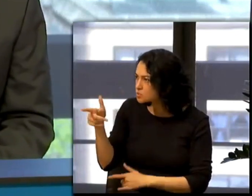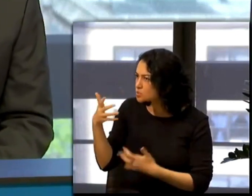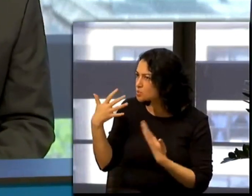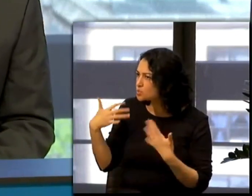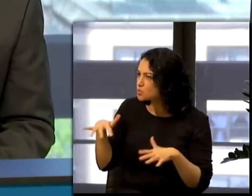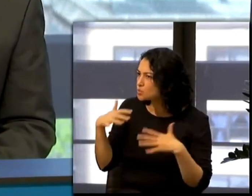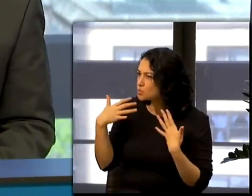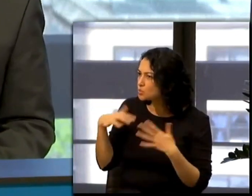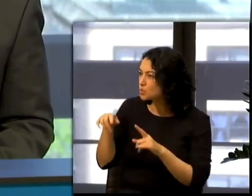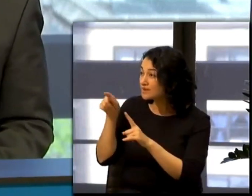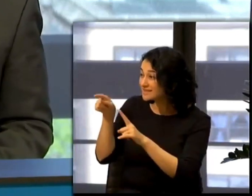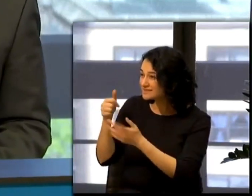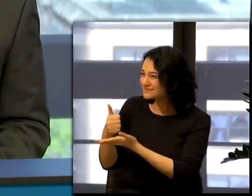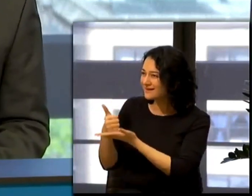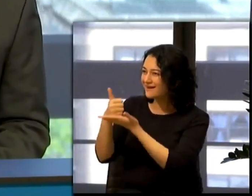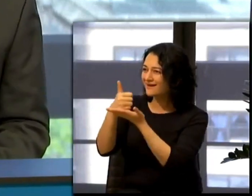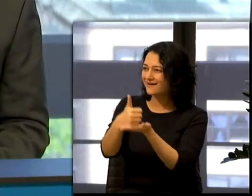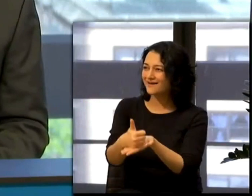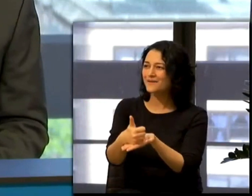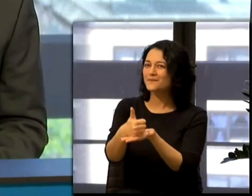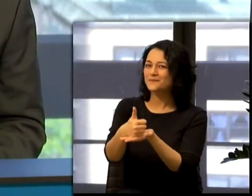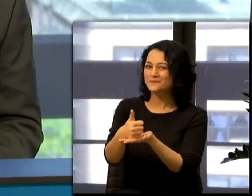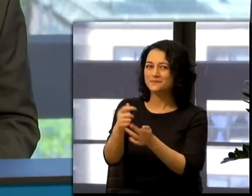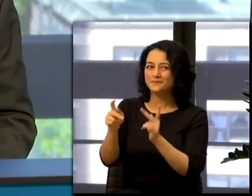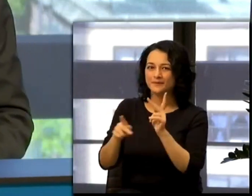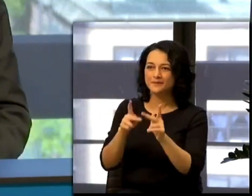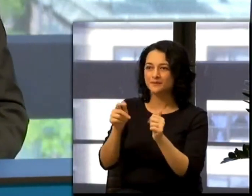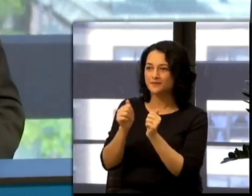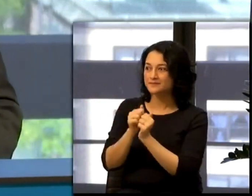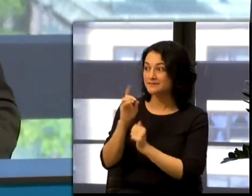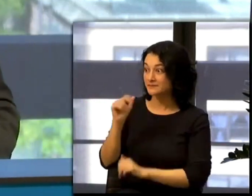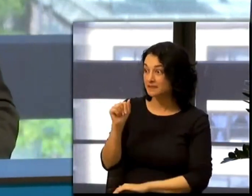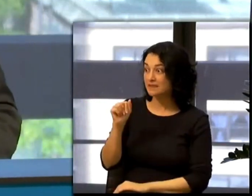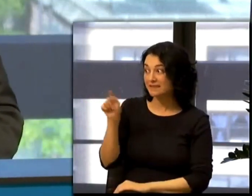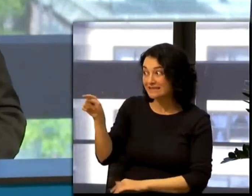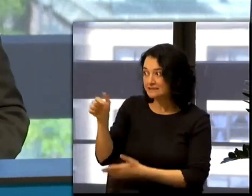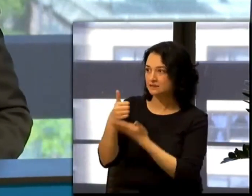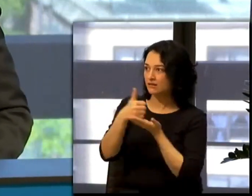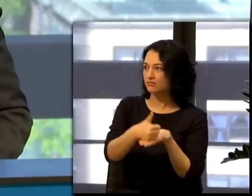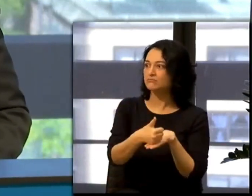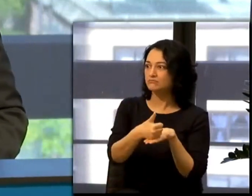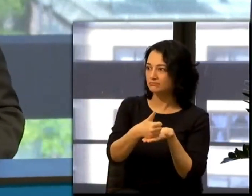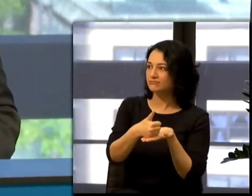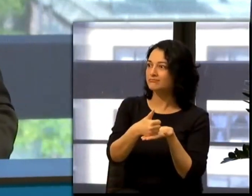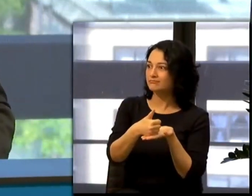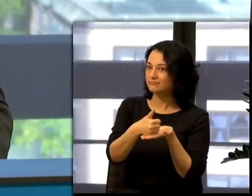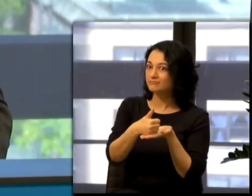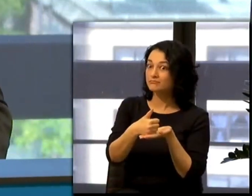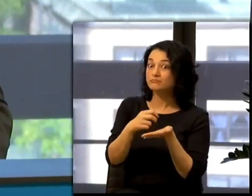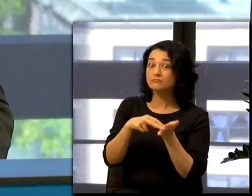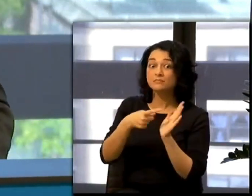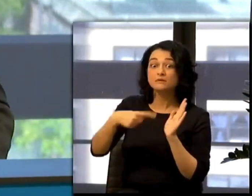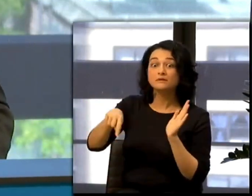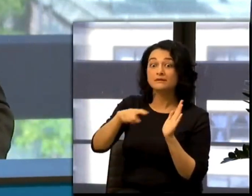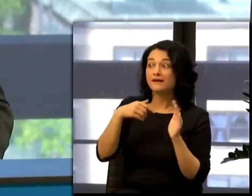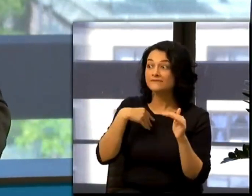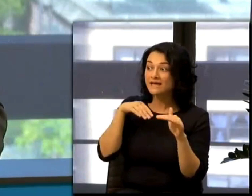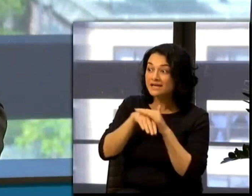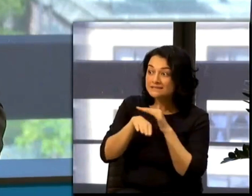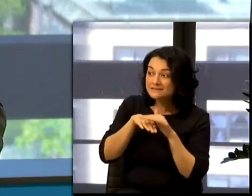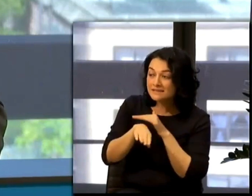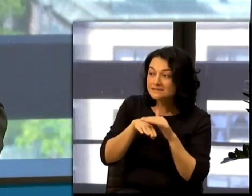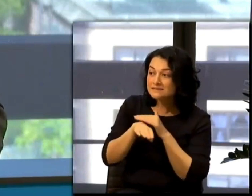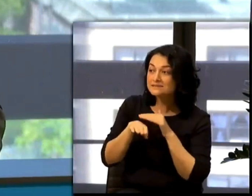and guarantees equal access to healthcare and human services. We're also celebrating another long-awaited federal rule, this one implementing the